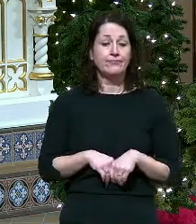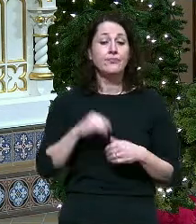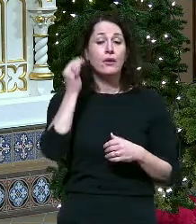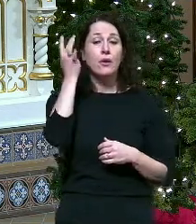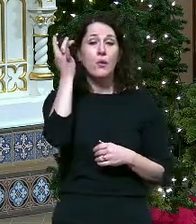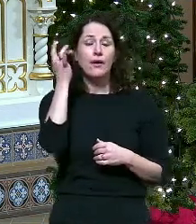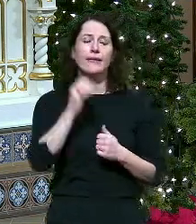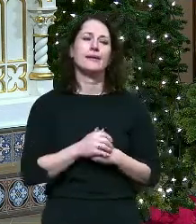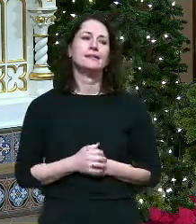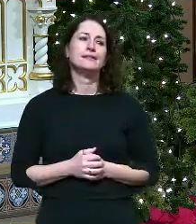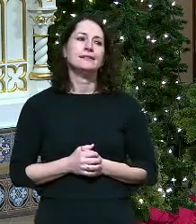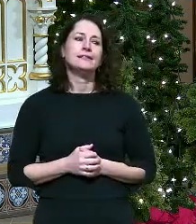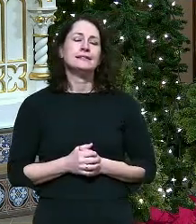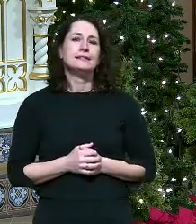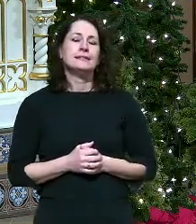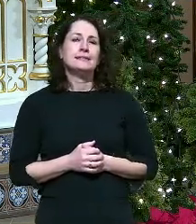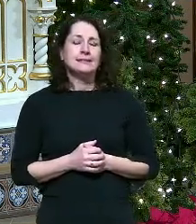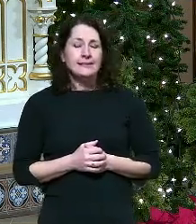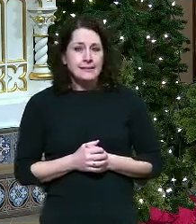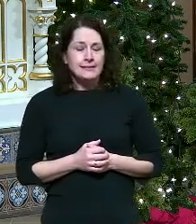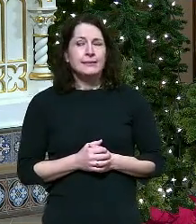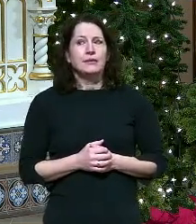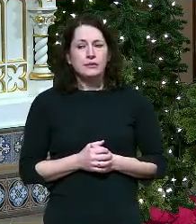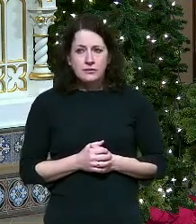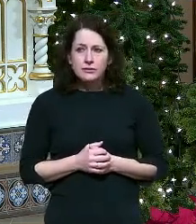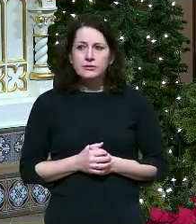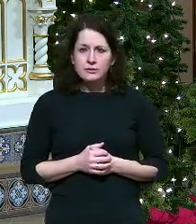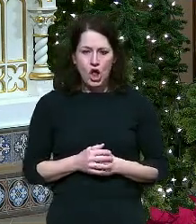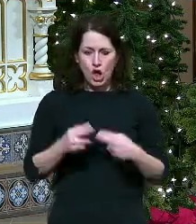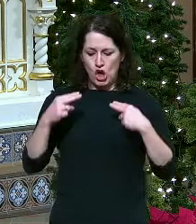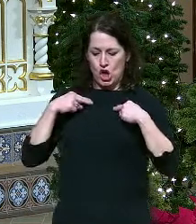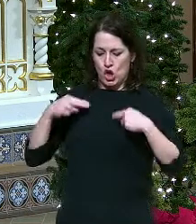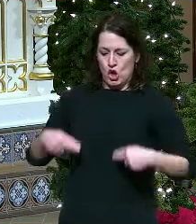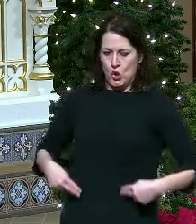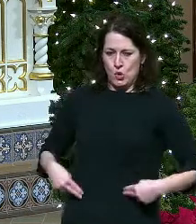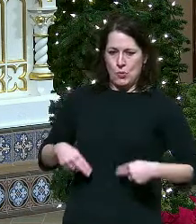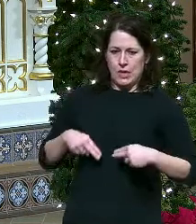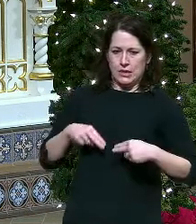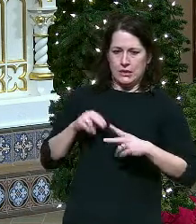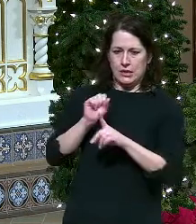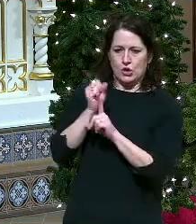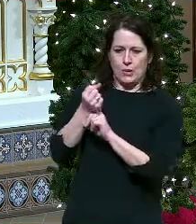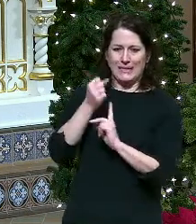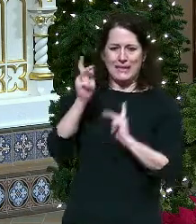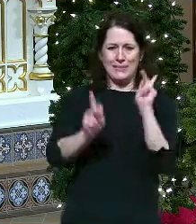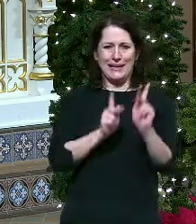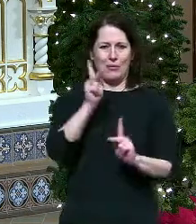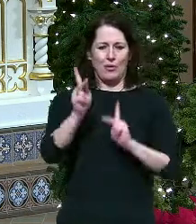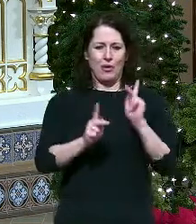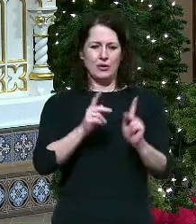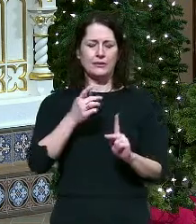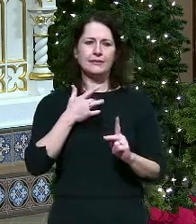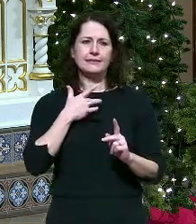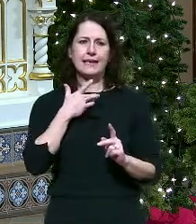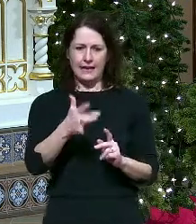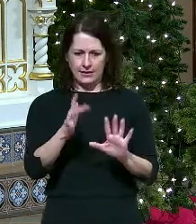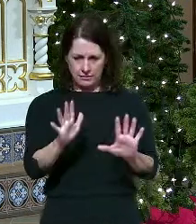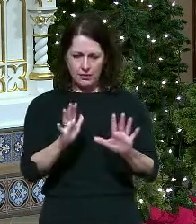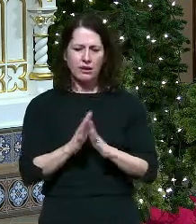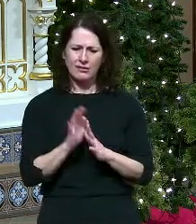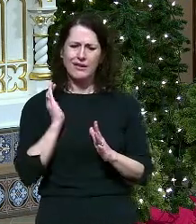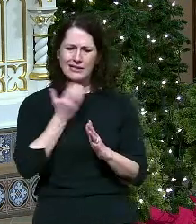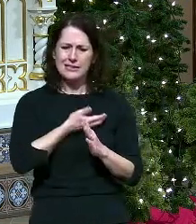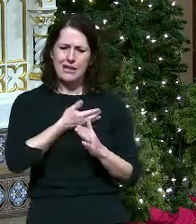Because I think the human condition leaves us in a place where we want to